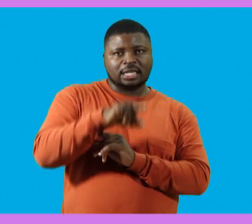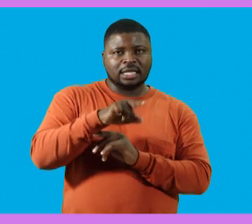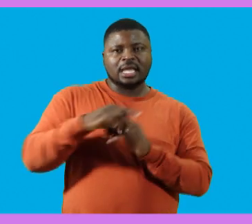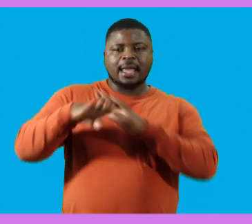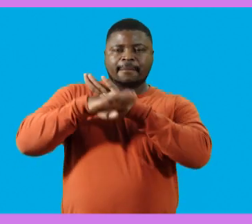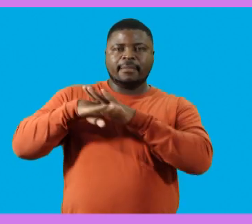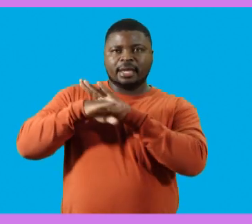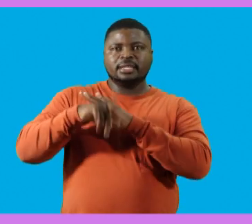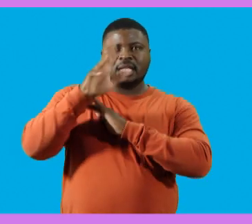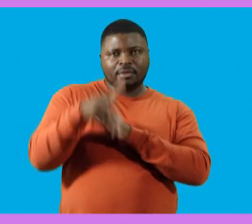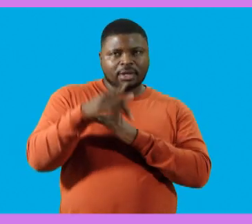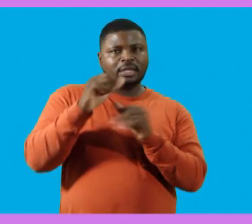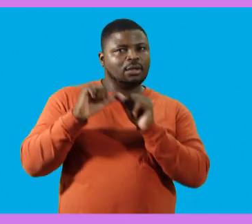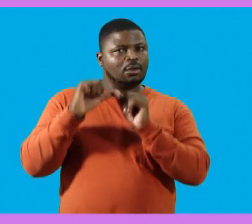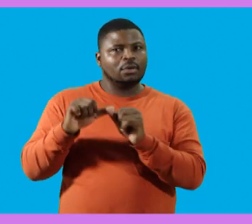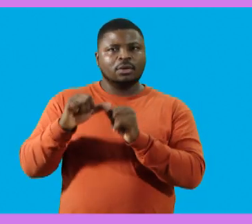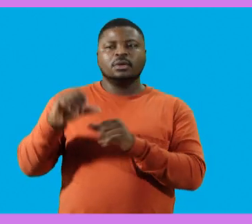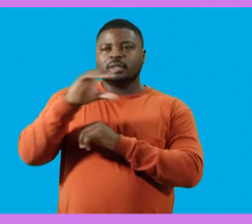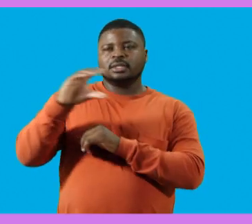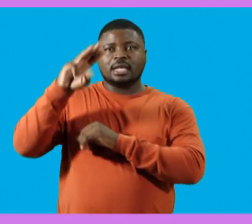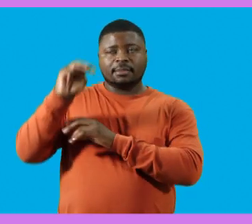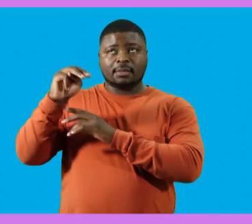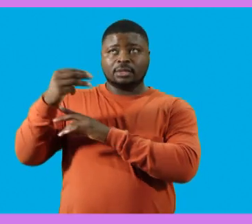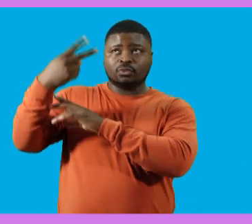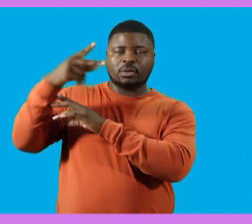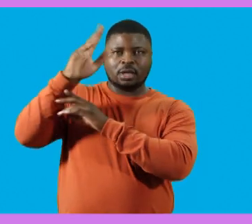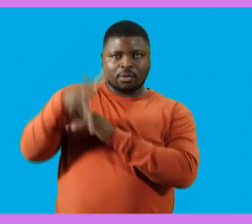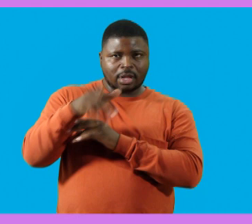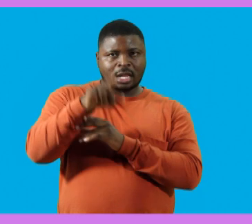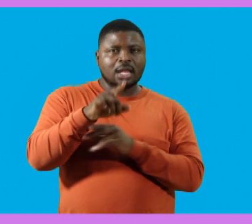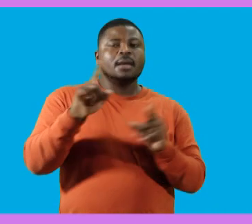area, the base is area, it will still be squared, but